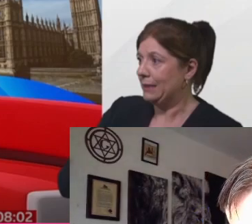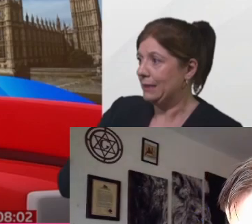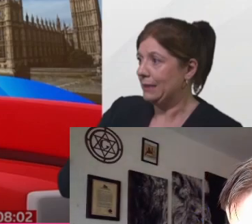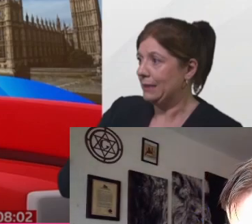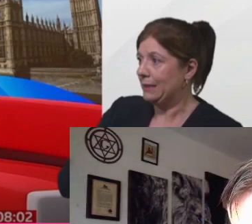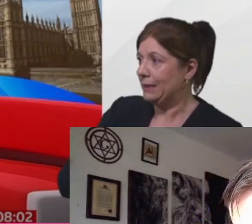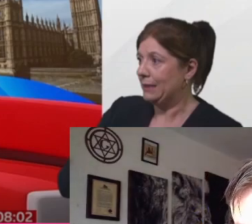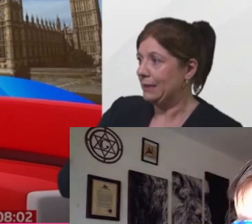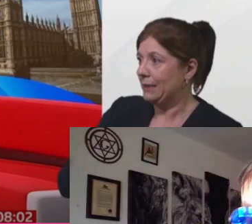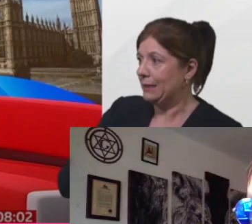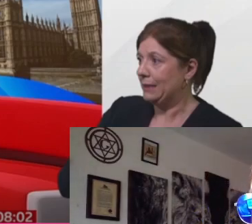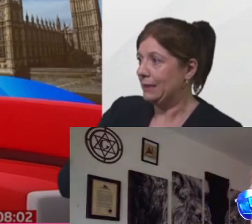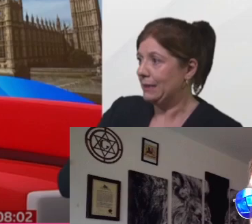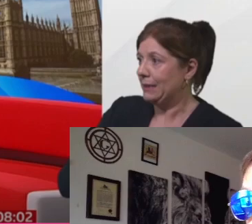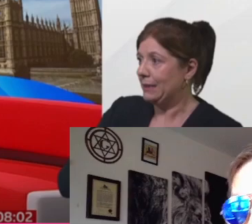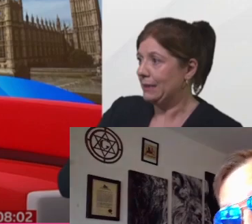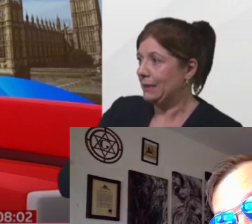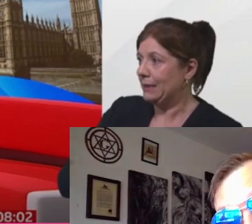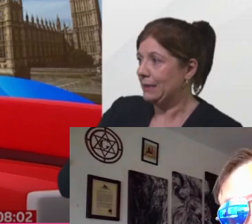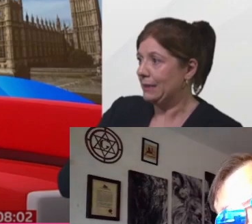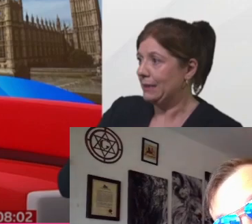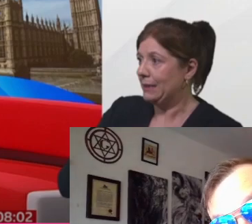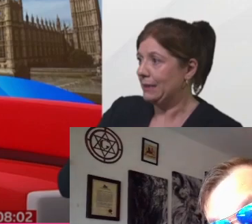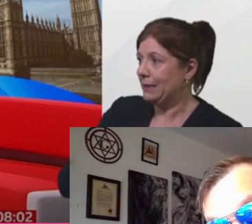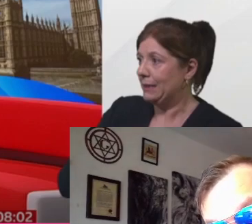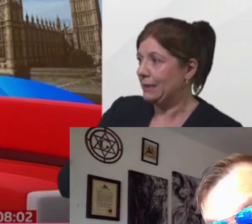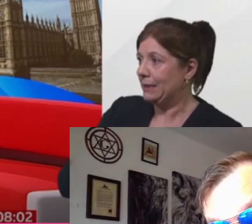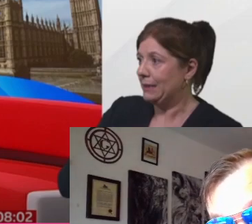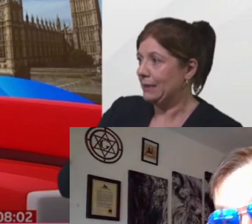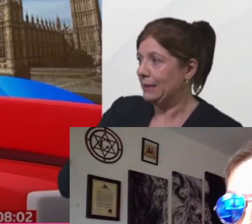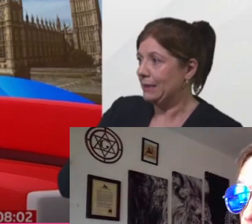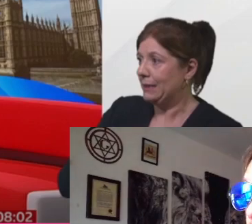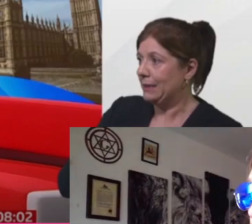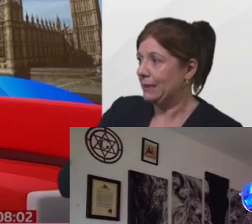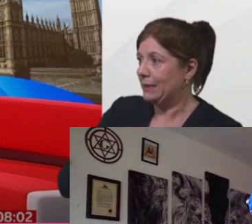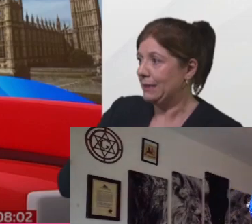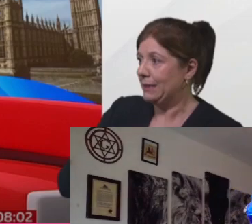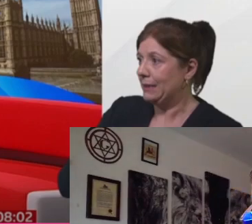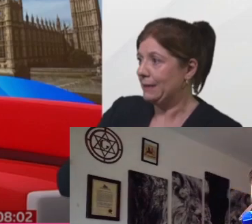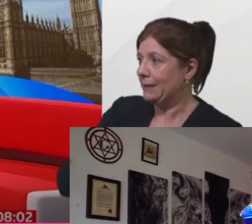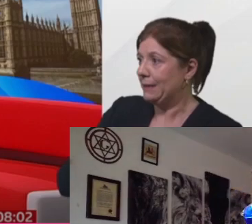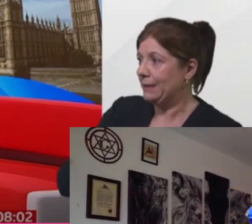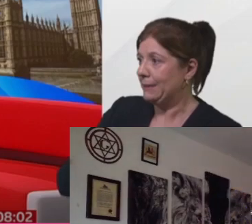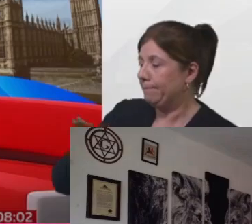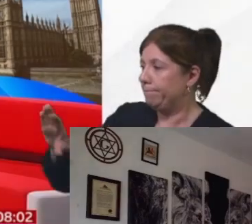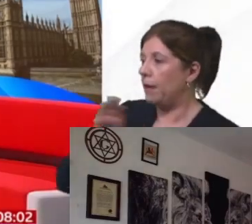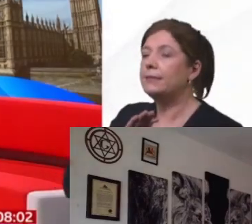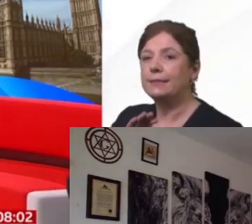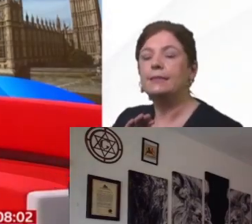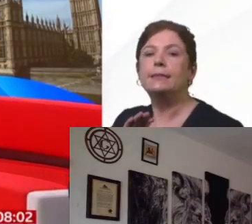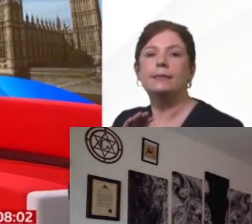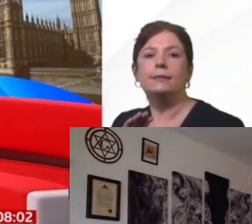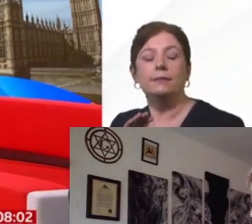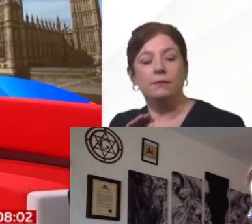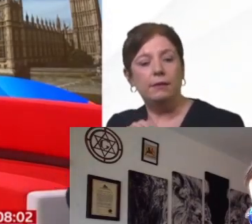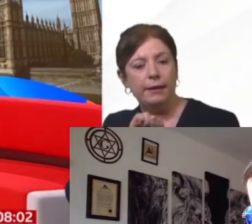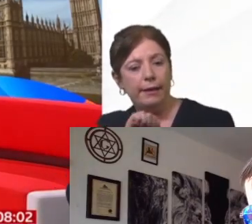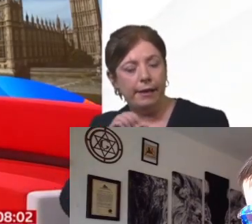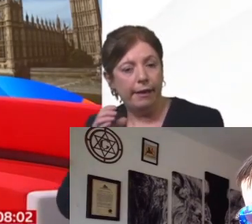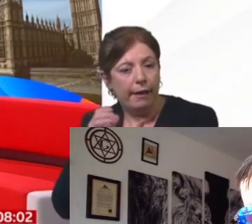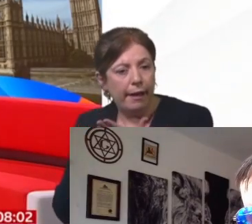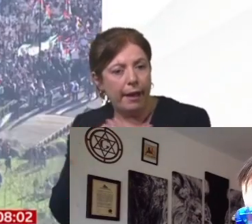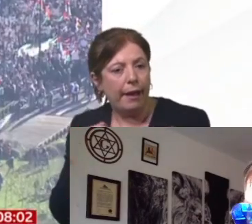has changed. And we'll take that into consideration when dishing out bags of cash. Damien Grammaticus